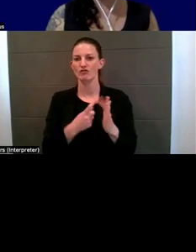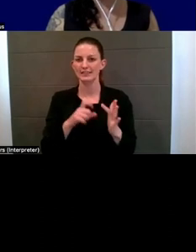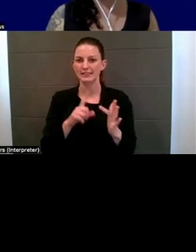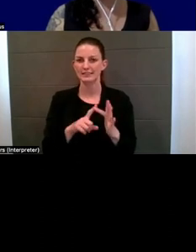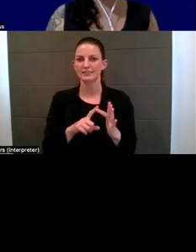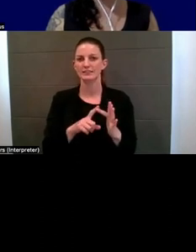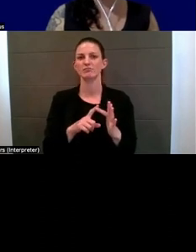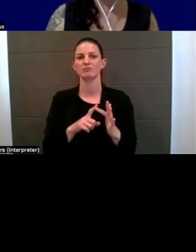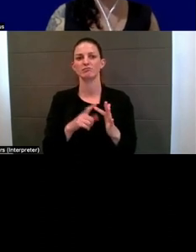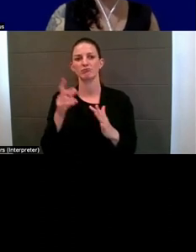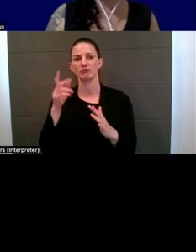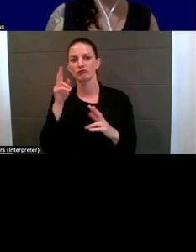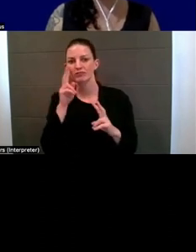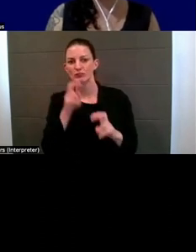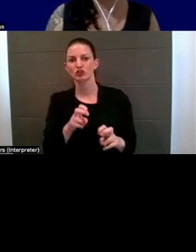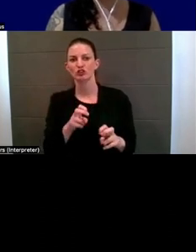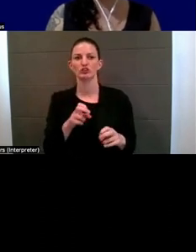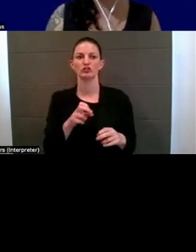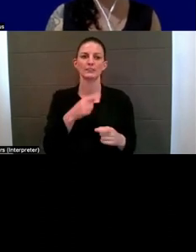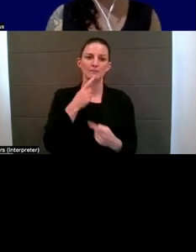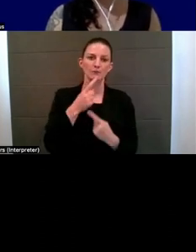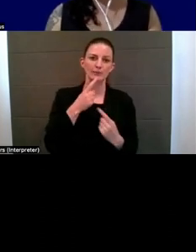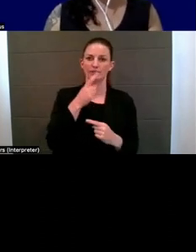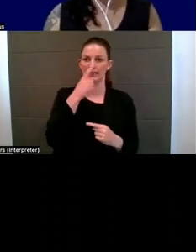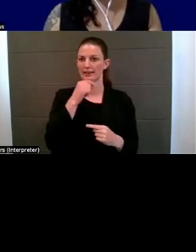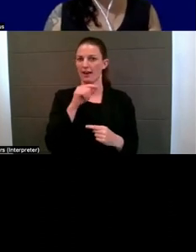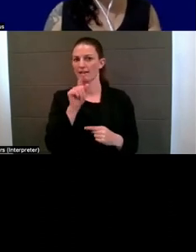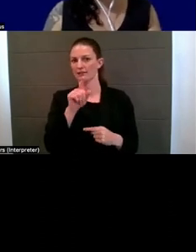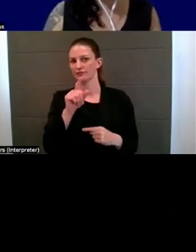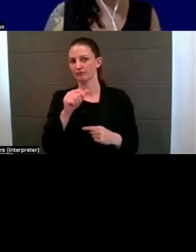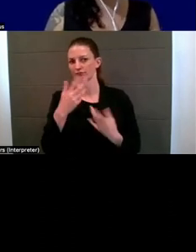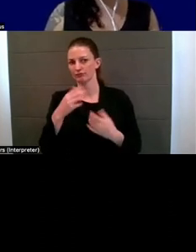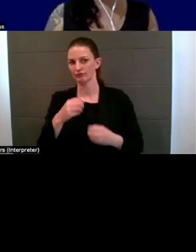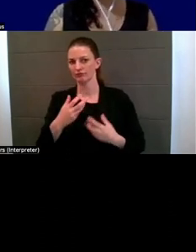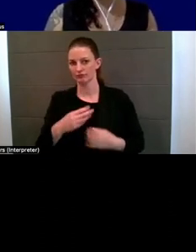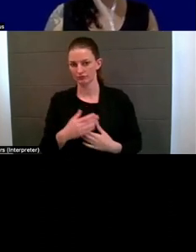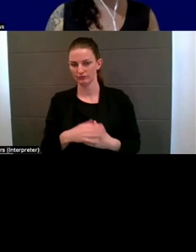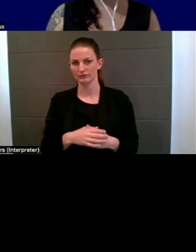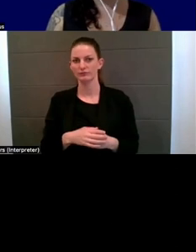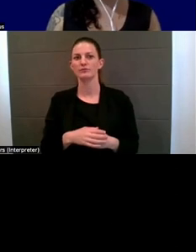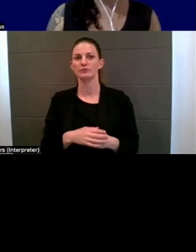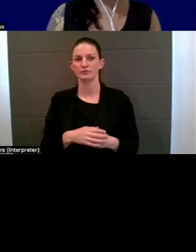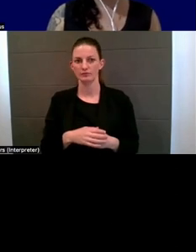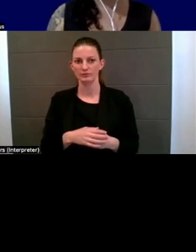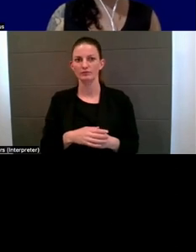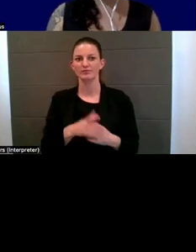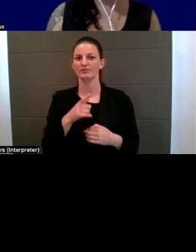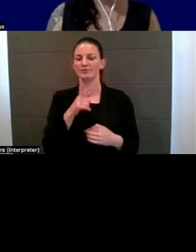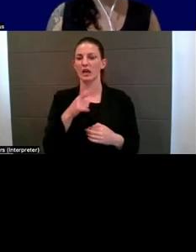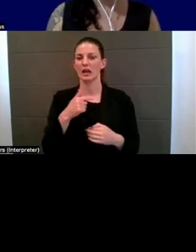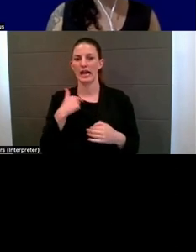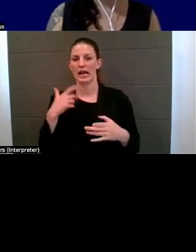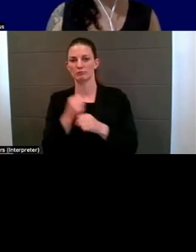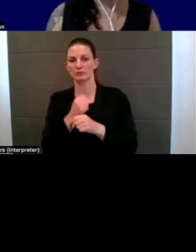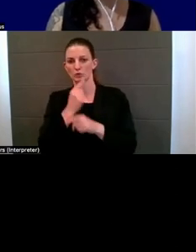this presentation where you can find out more information and that cover the key elements of what I've talked about today.